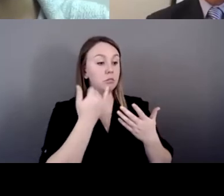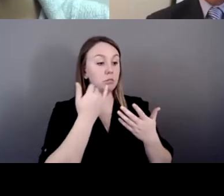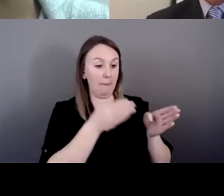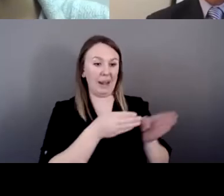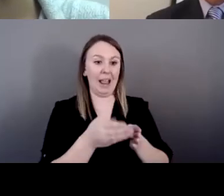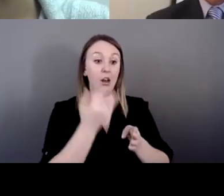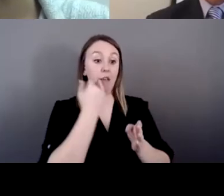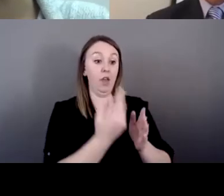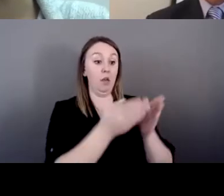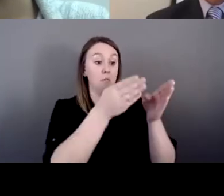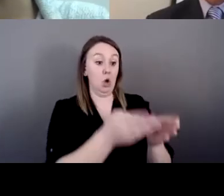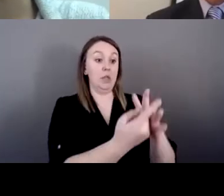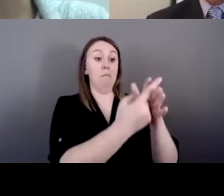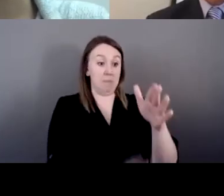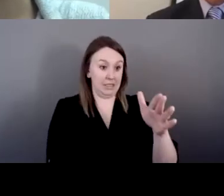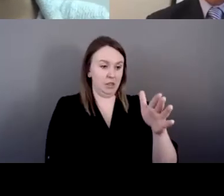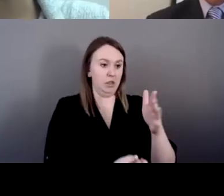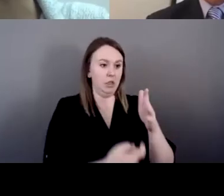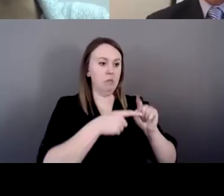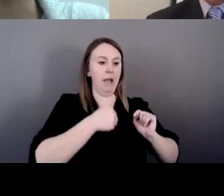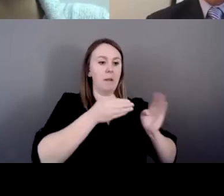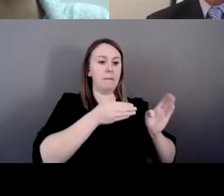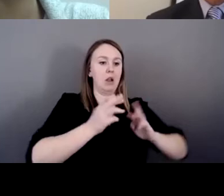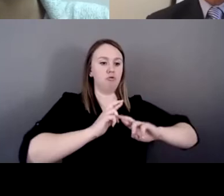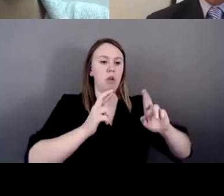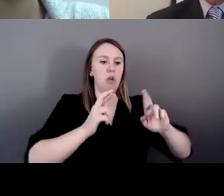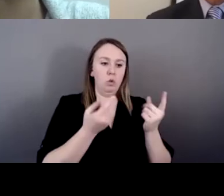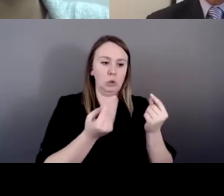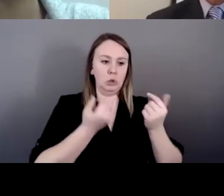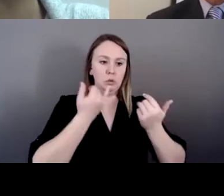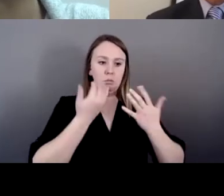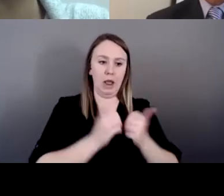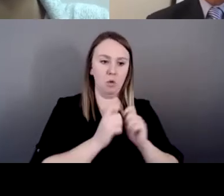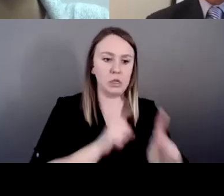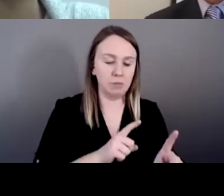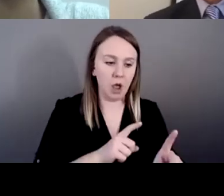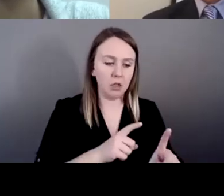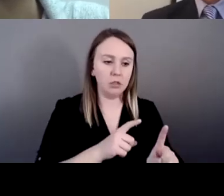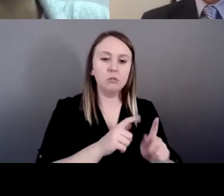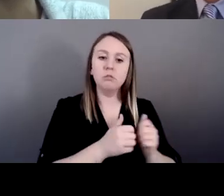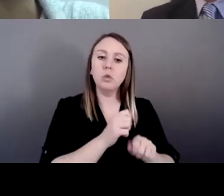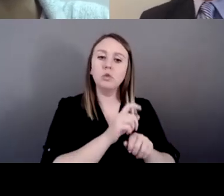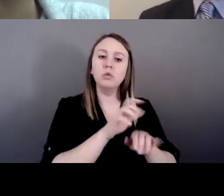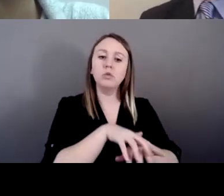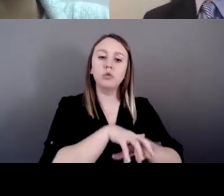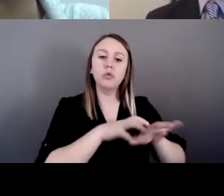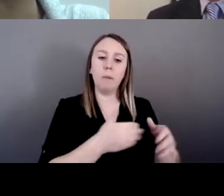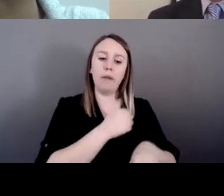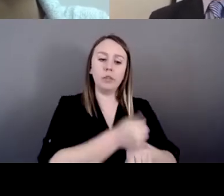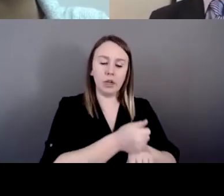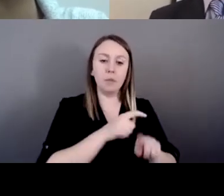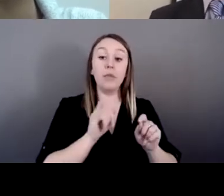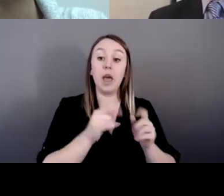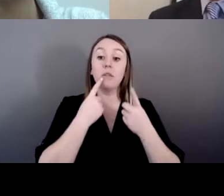the community response, which is a strategy that has also worked in other issues, like not just public safety, but